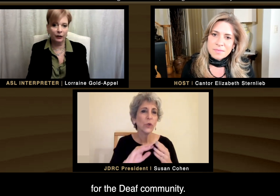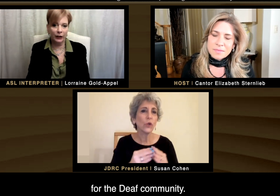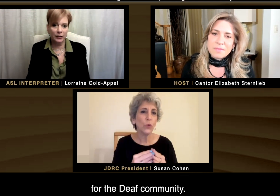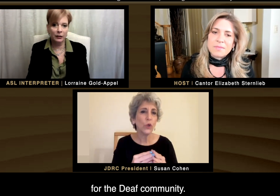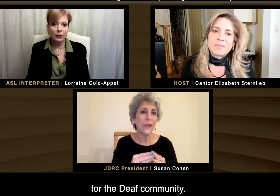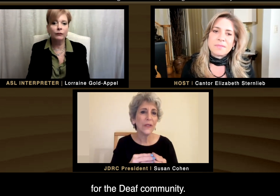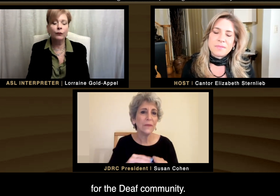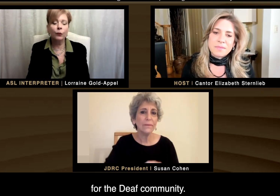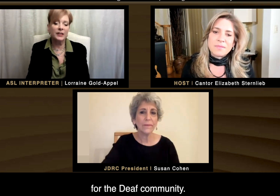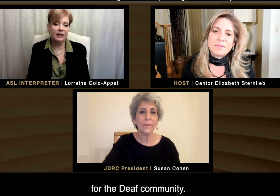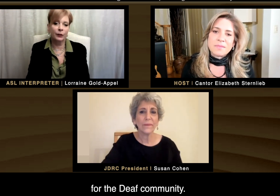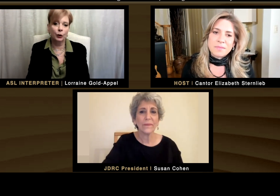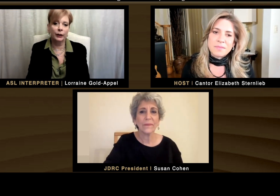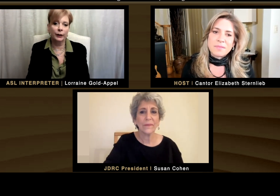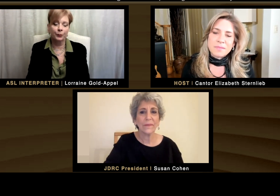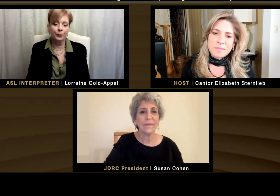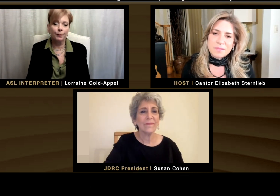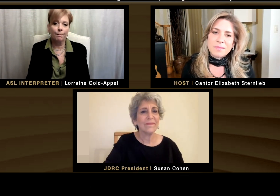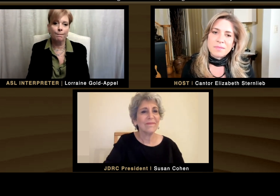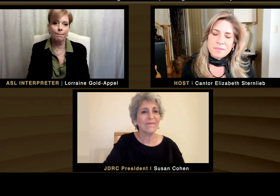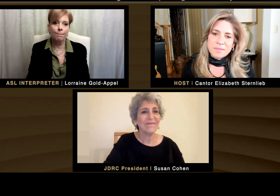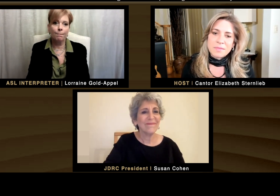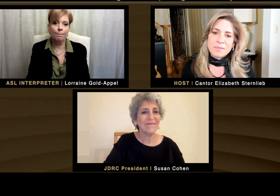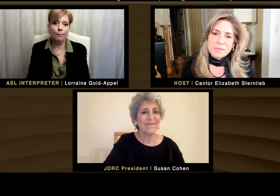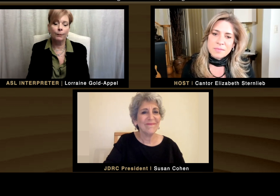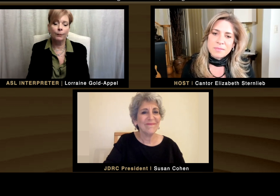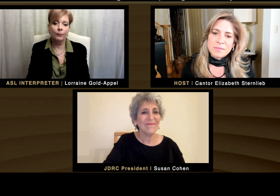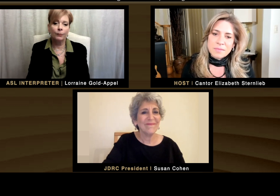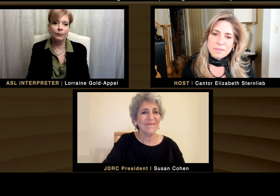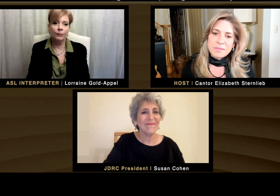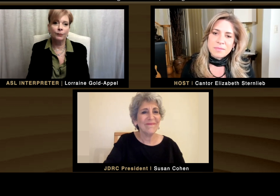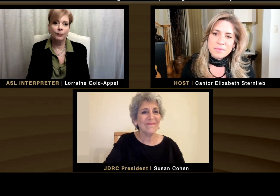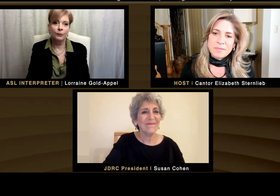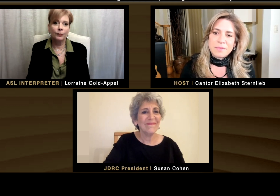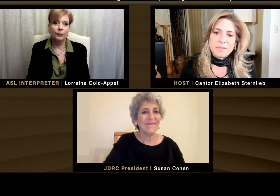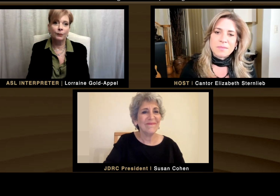Jewish experience for the deaf community.